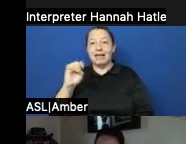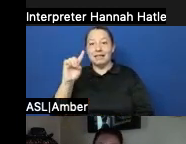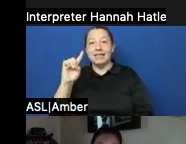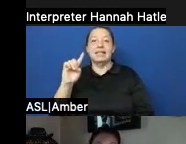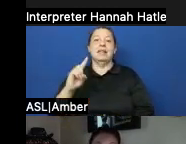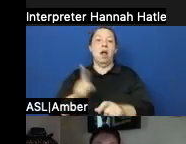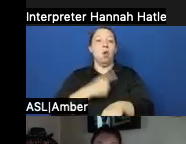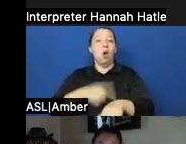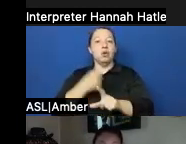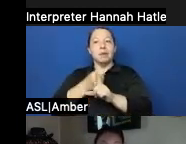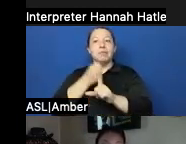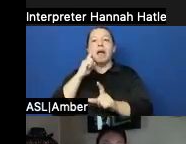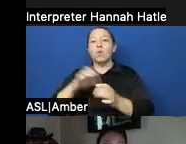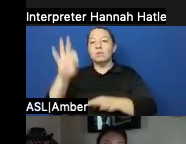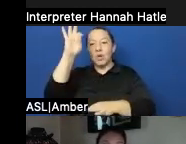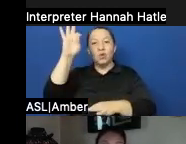just robust.